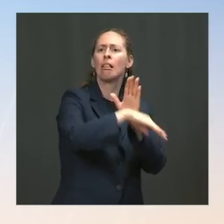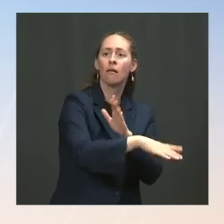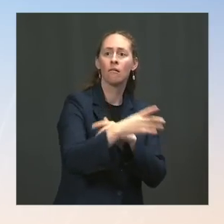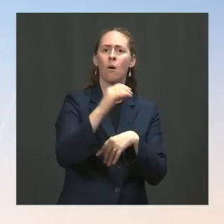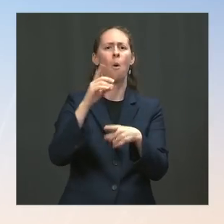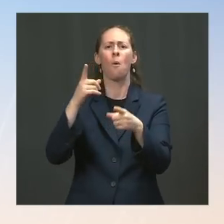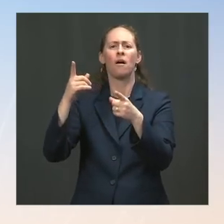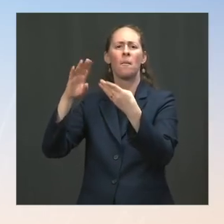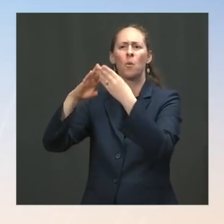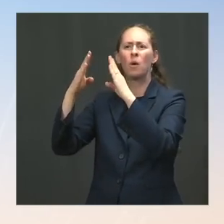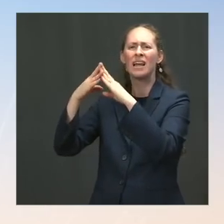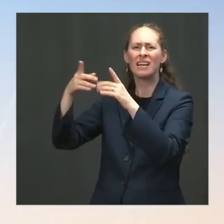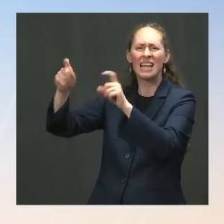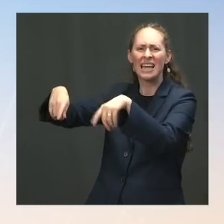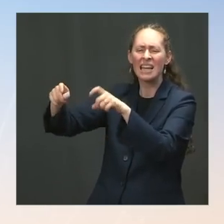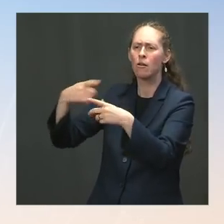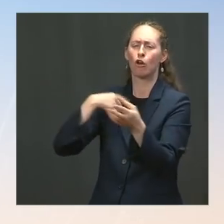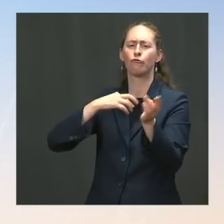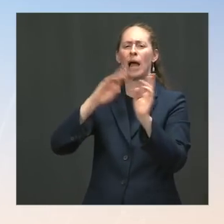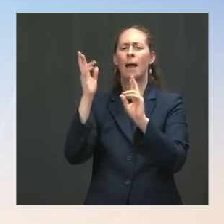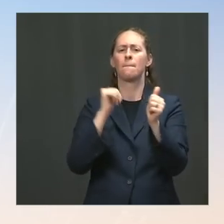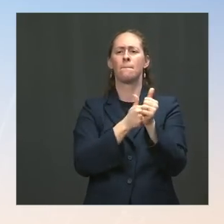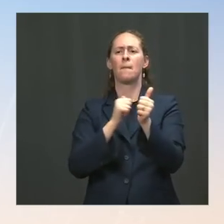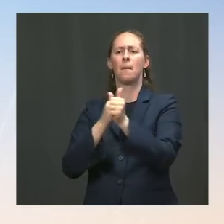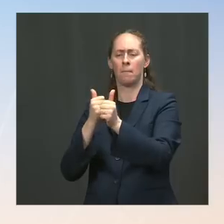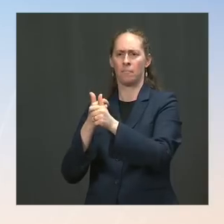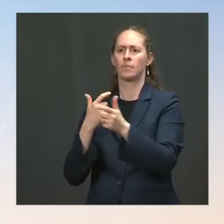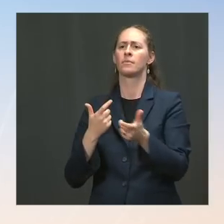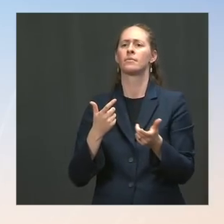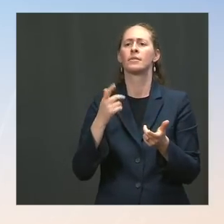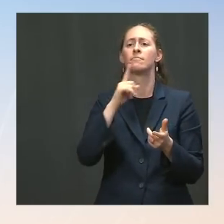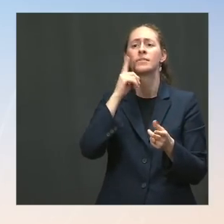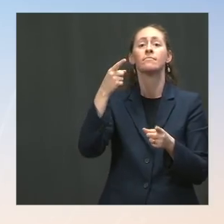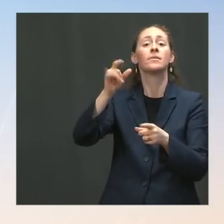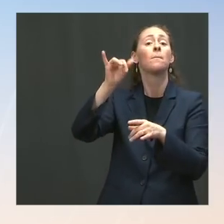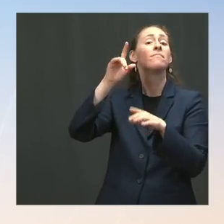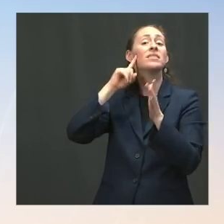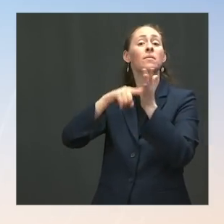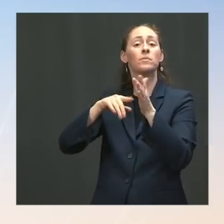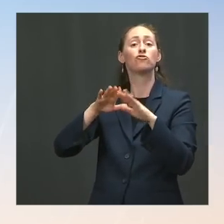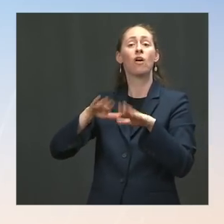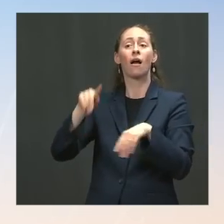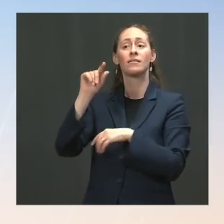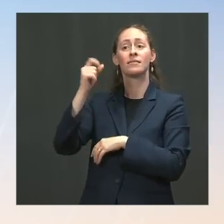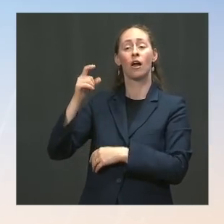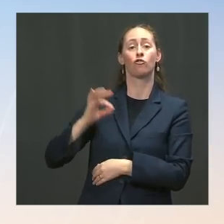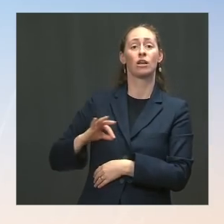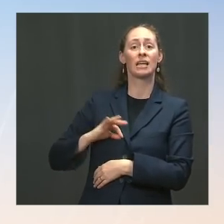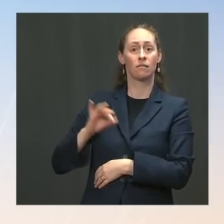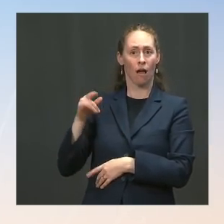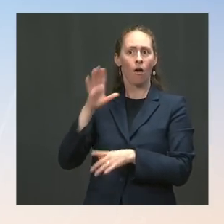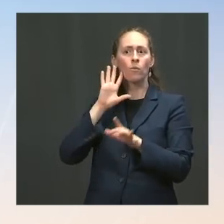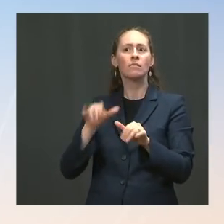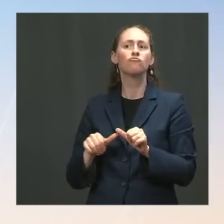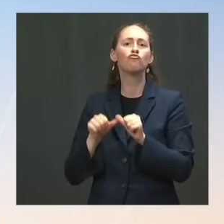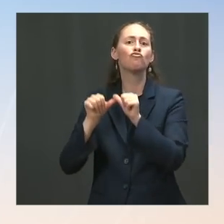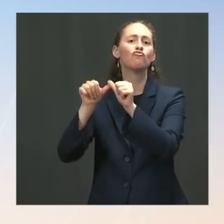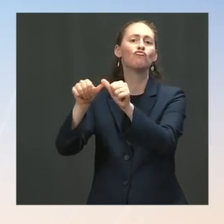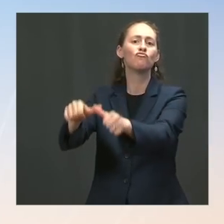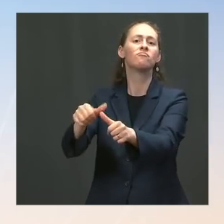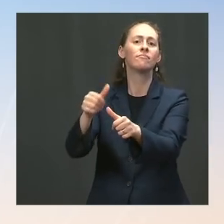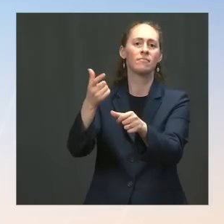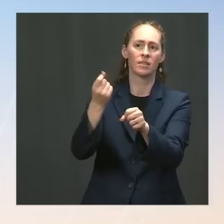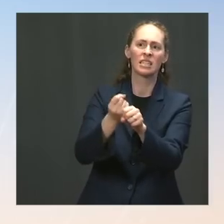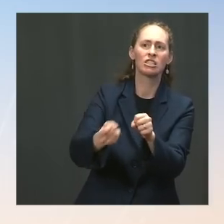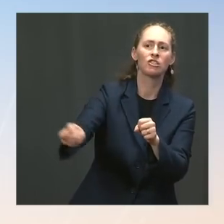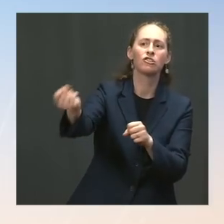funding, why the child tax credit will benefit people through the course of next year, why there are also additional funding that people can have